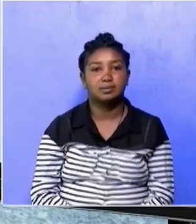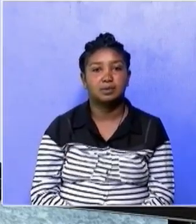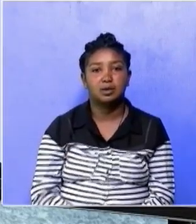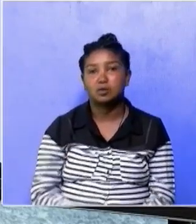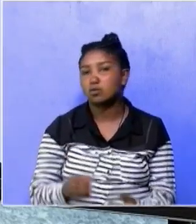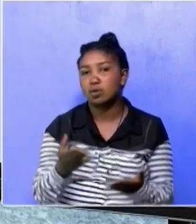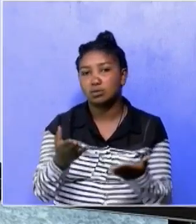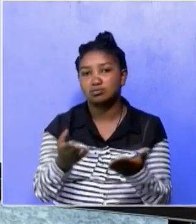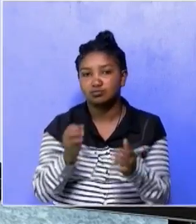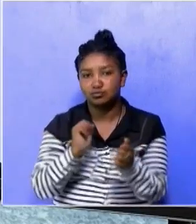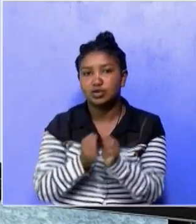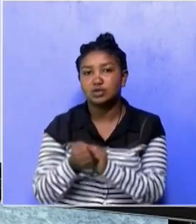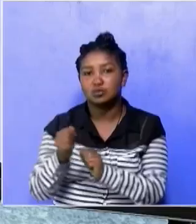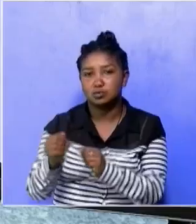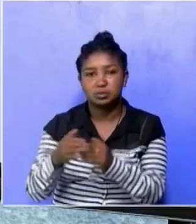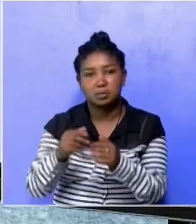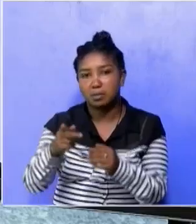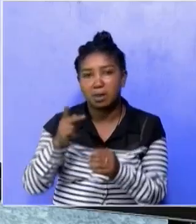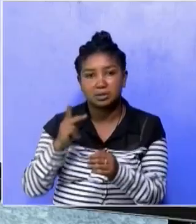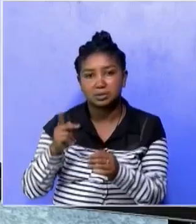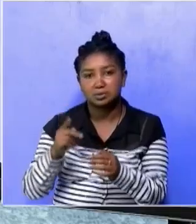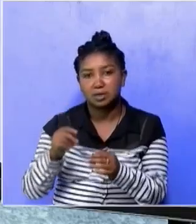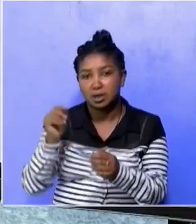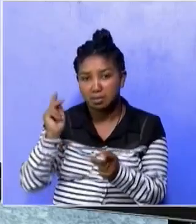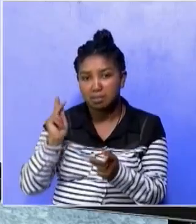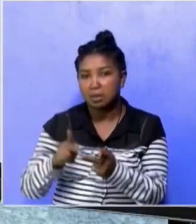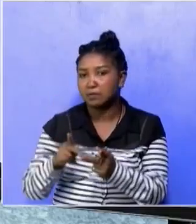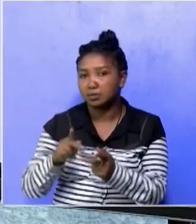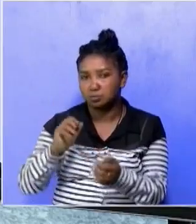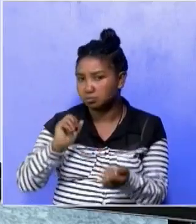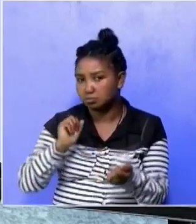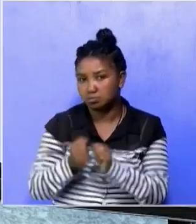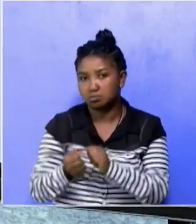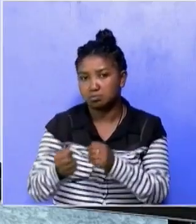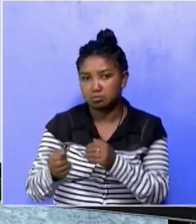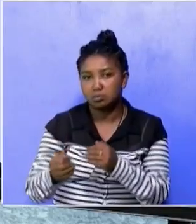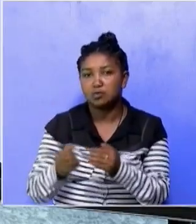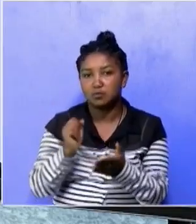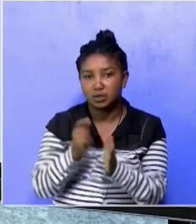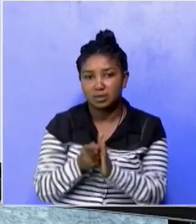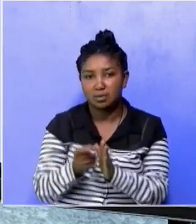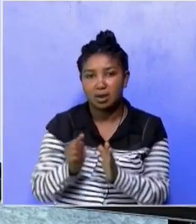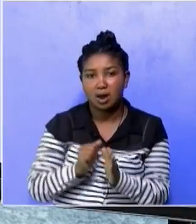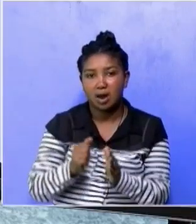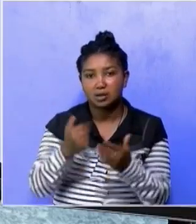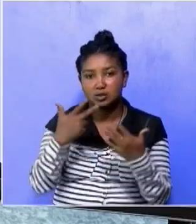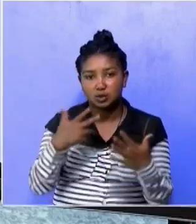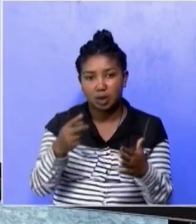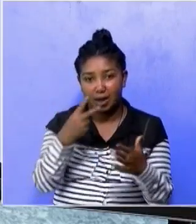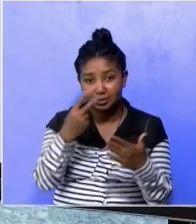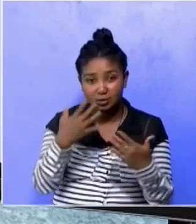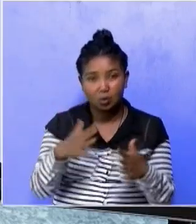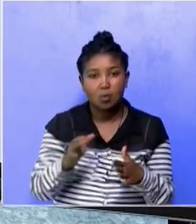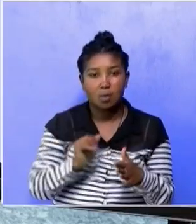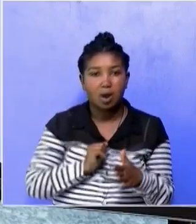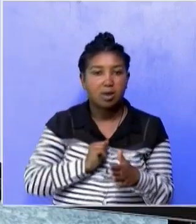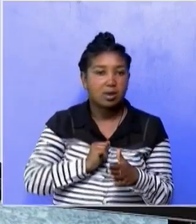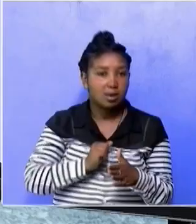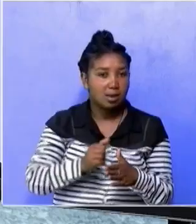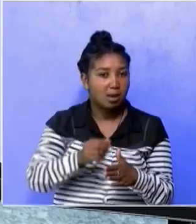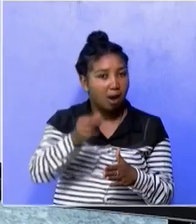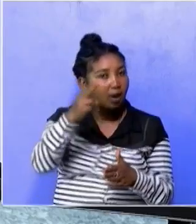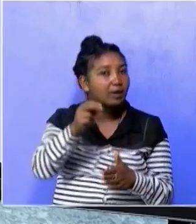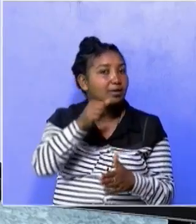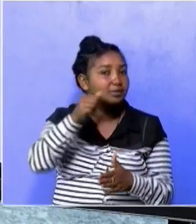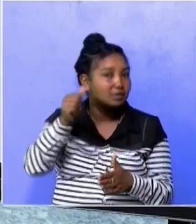You are welcome to change into simple past tense, is present perfect tense form. For instance, I saw my uncle yesterday,